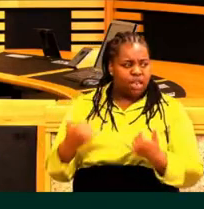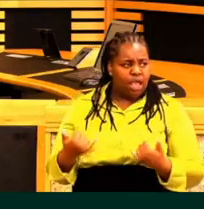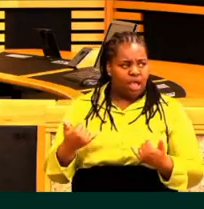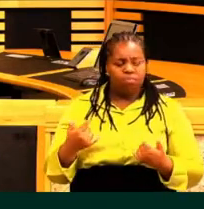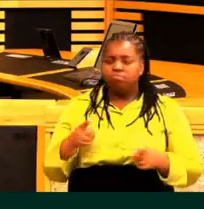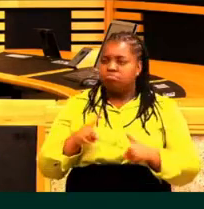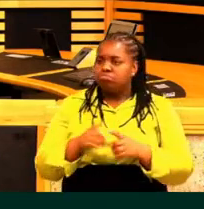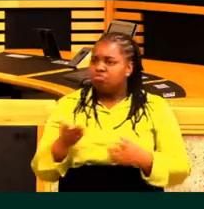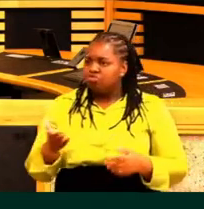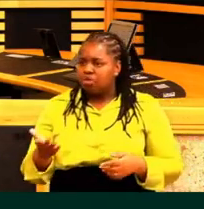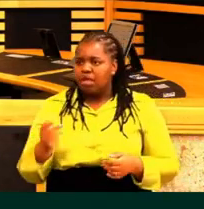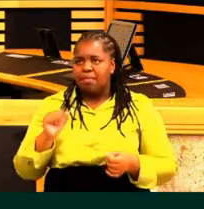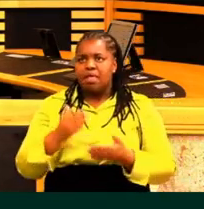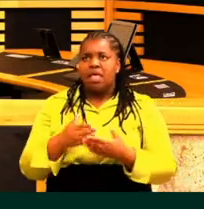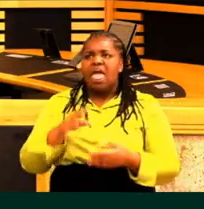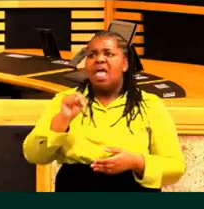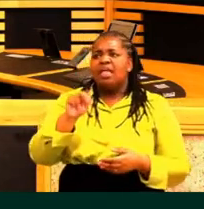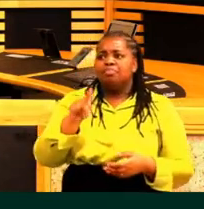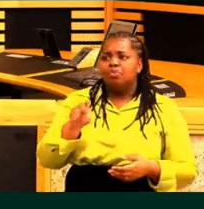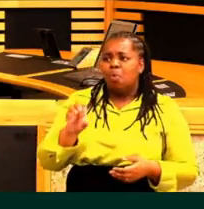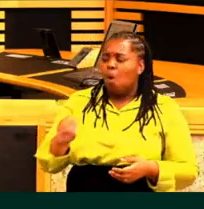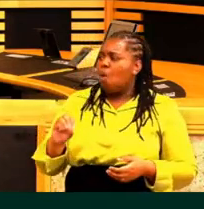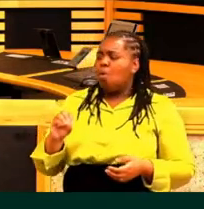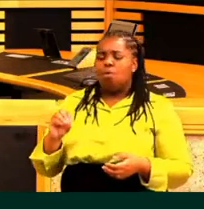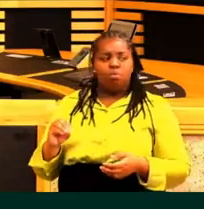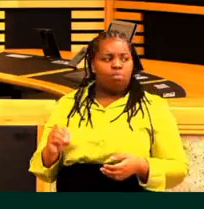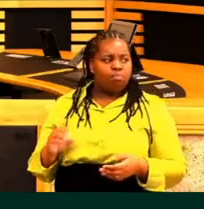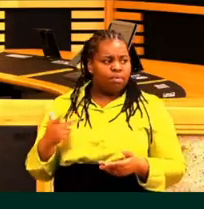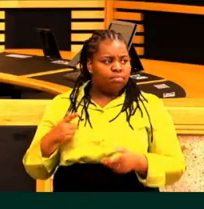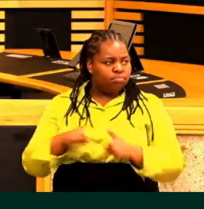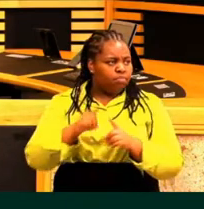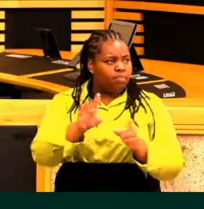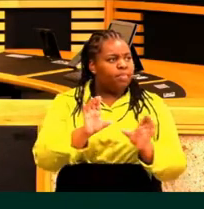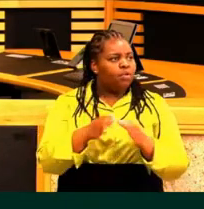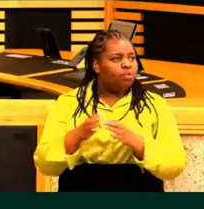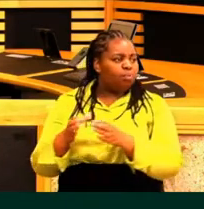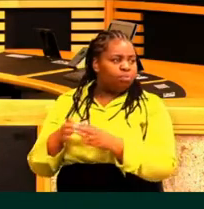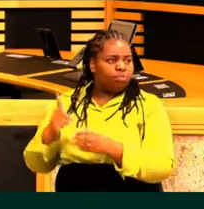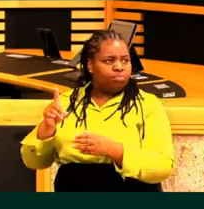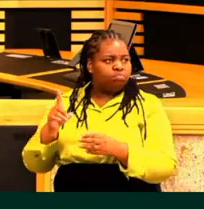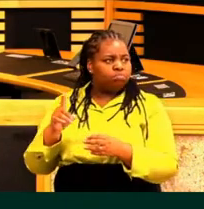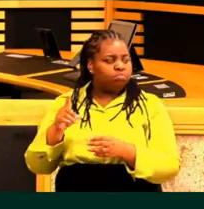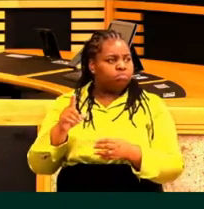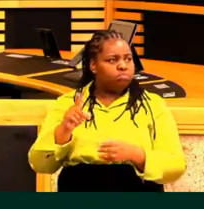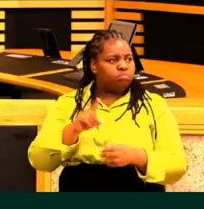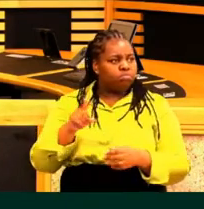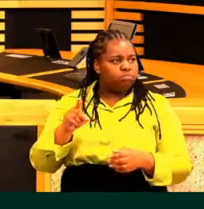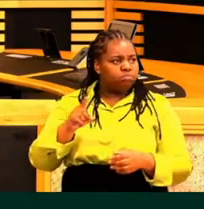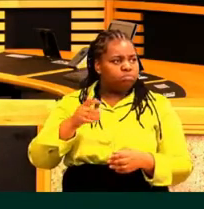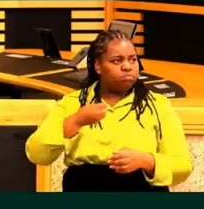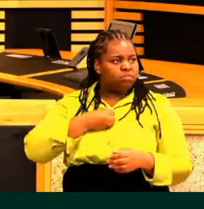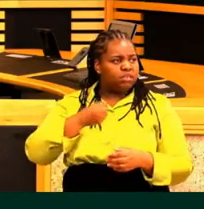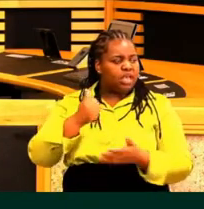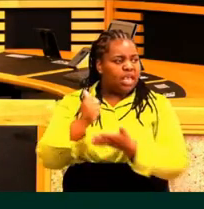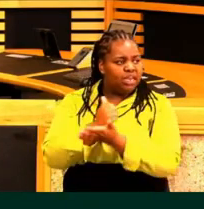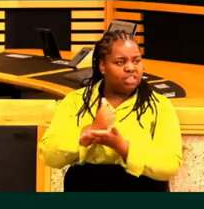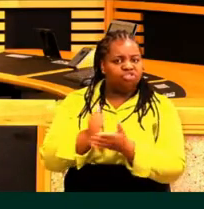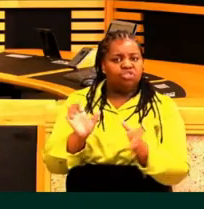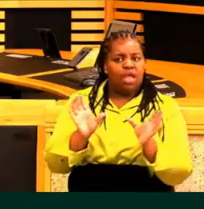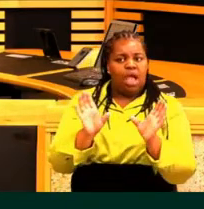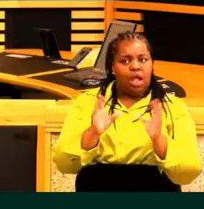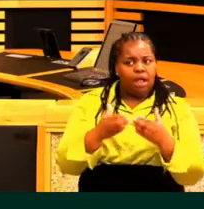things like this to maybe npos or Enterprises where a group or Consortium of young people meet their ages their company